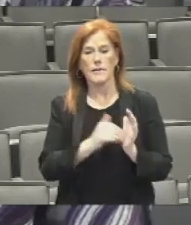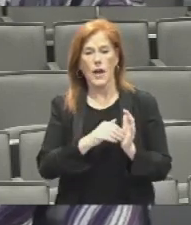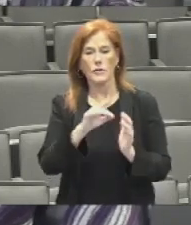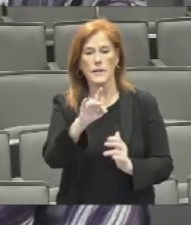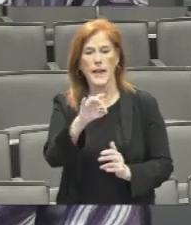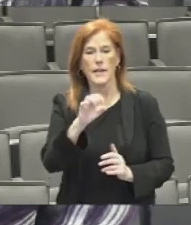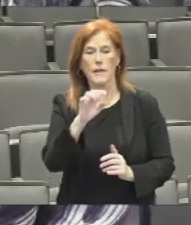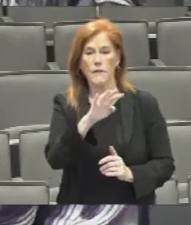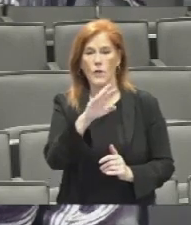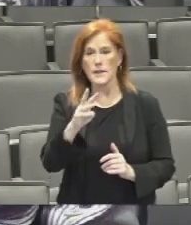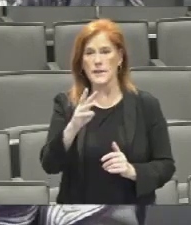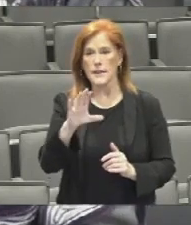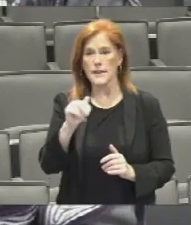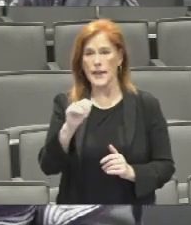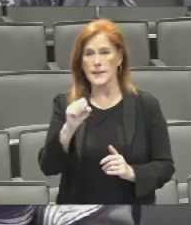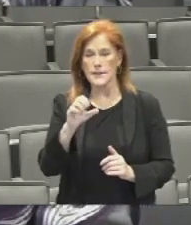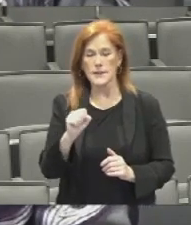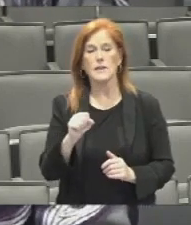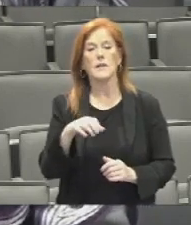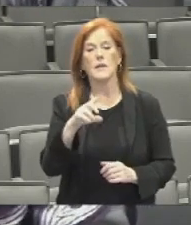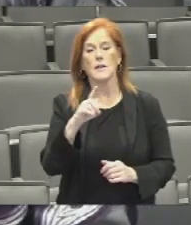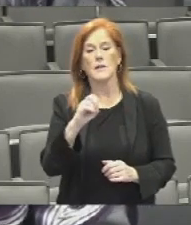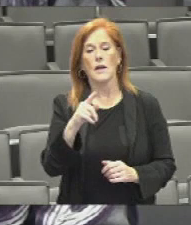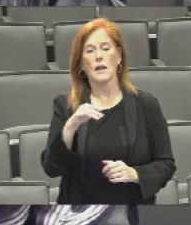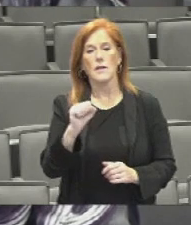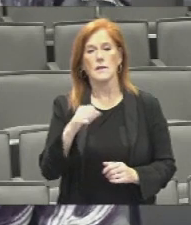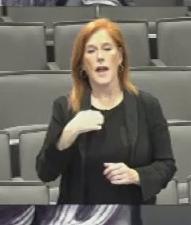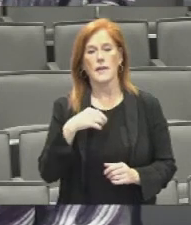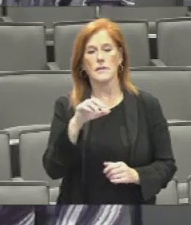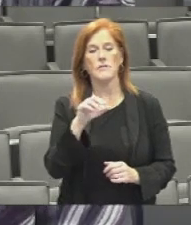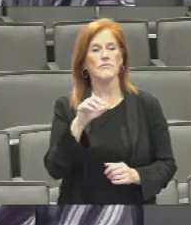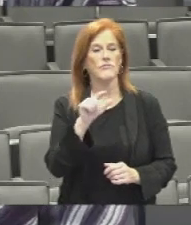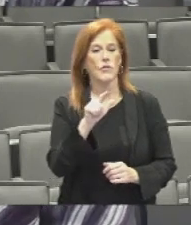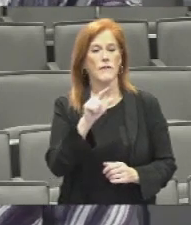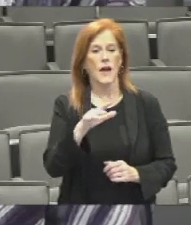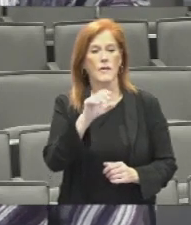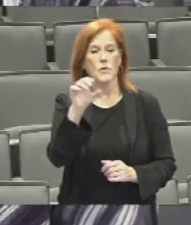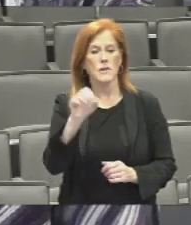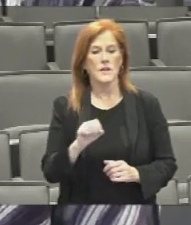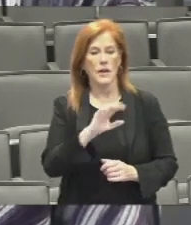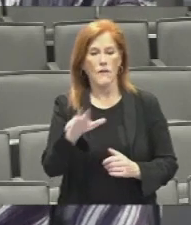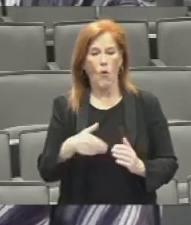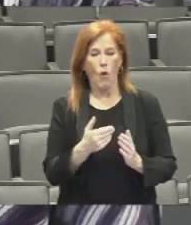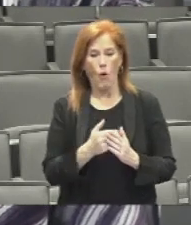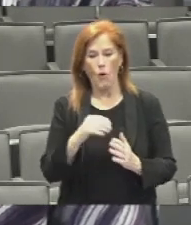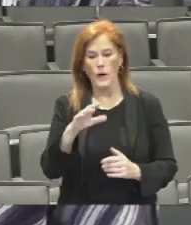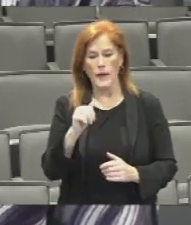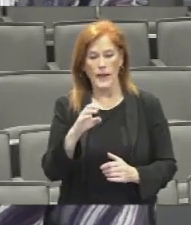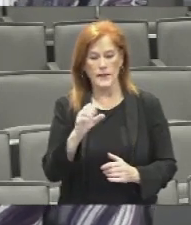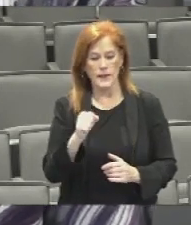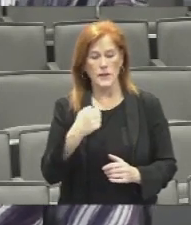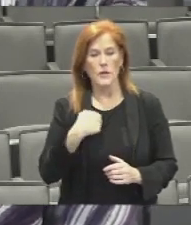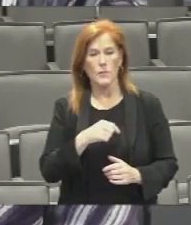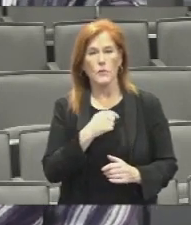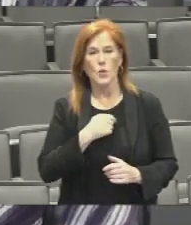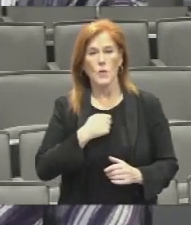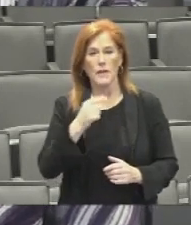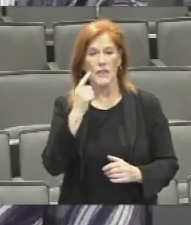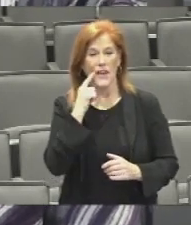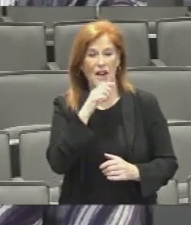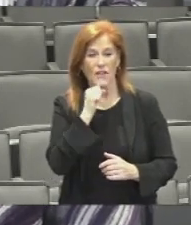10,846 cases. So Douglas County has 25% of those cases. When we look at the age